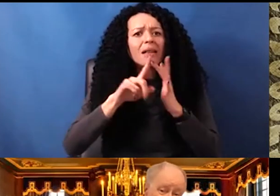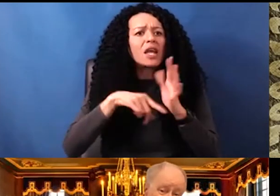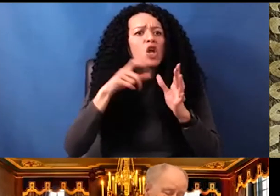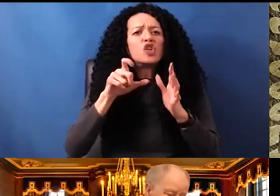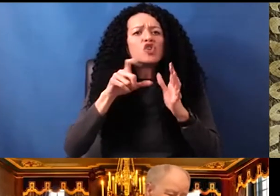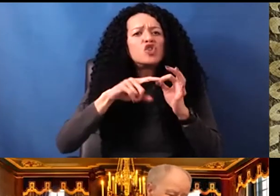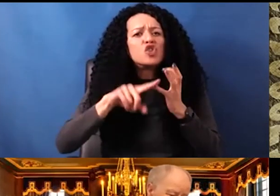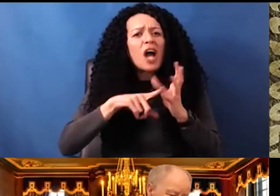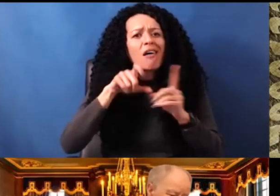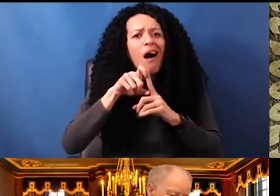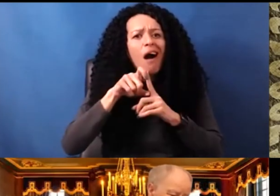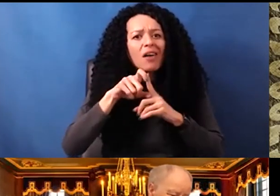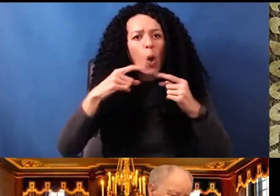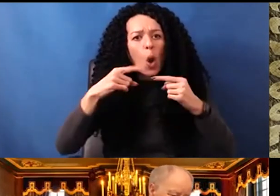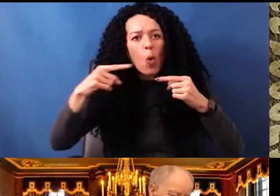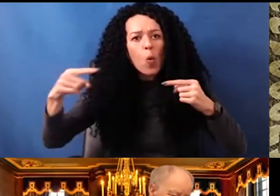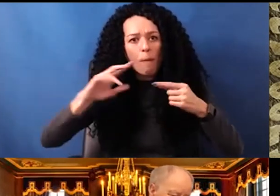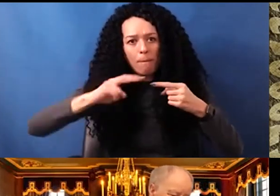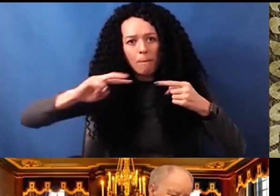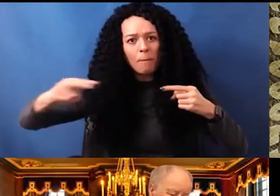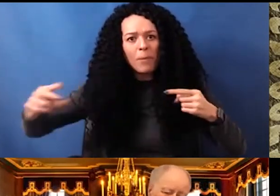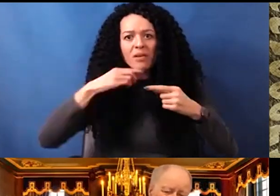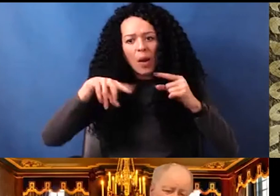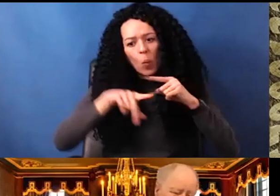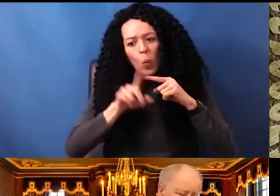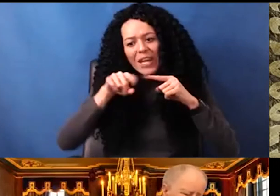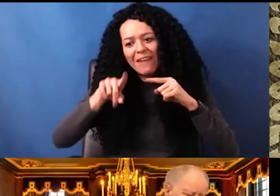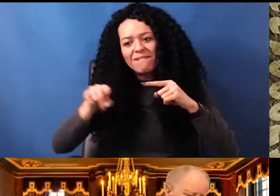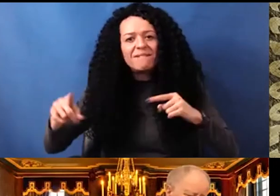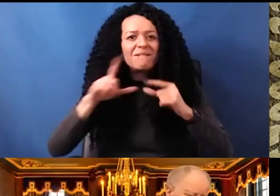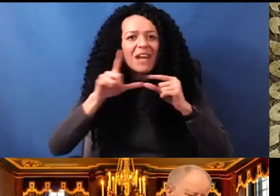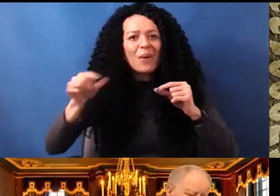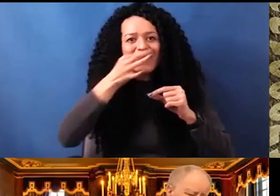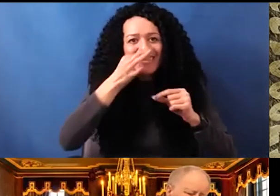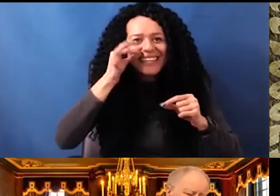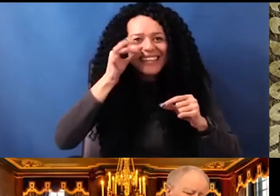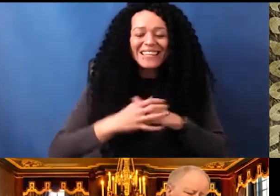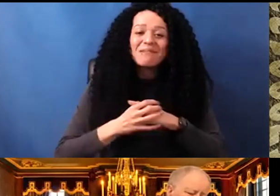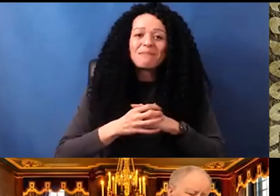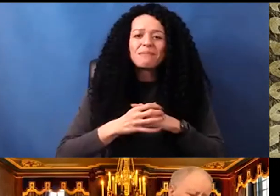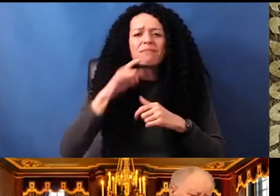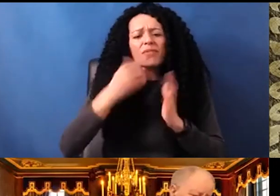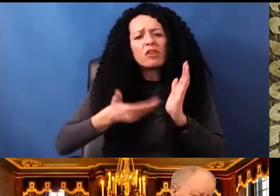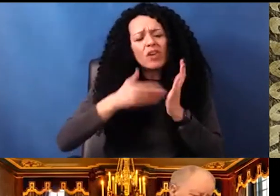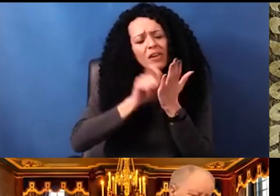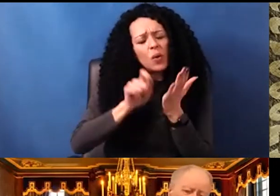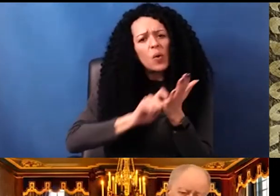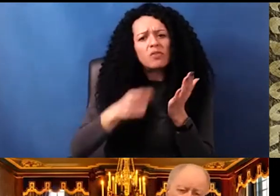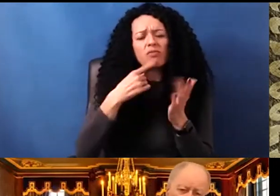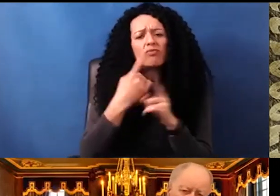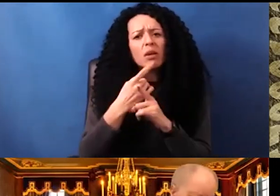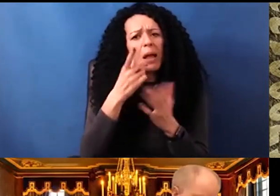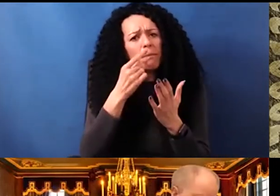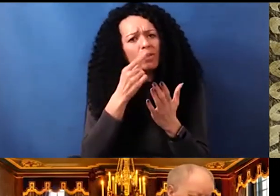weaves flowers and leaves. She added extensive notes outlining the possibility of writing a